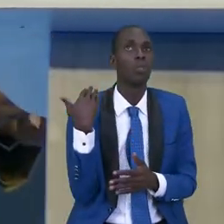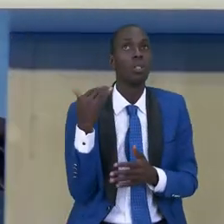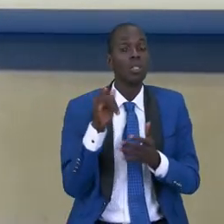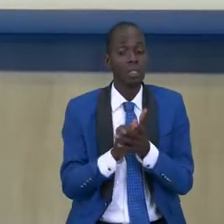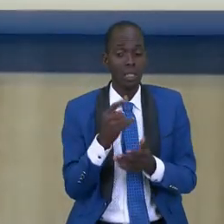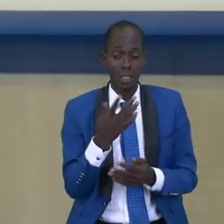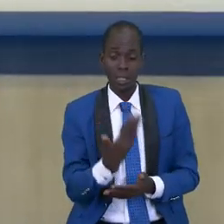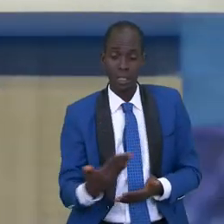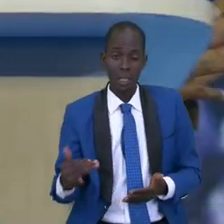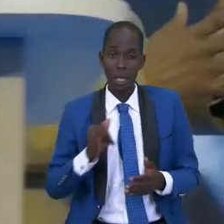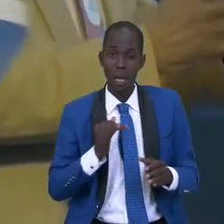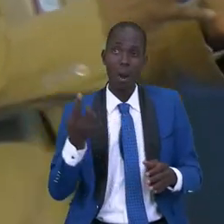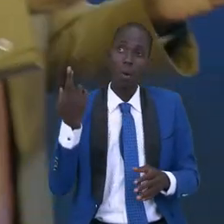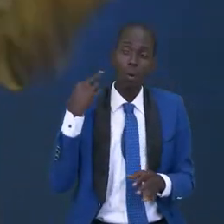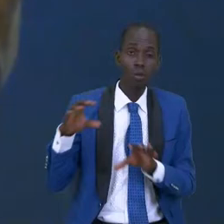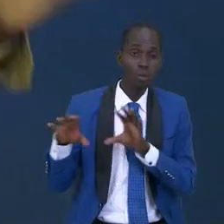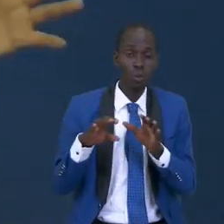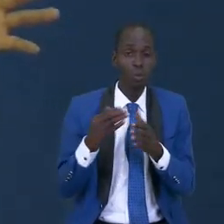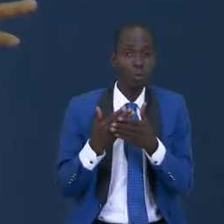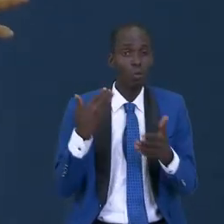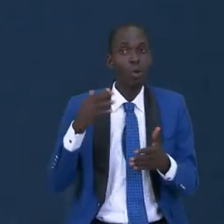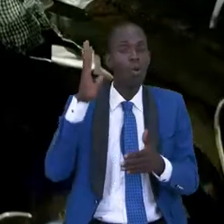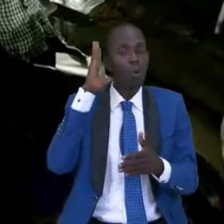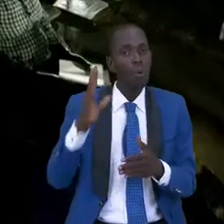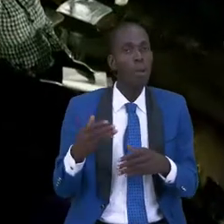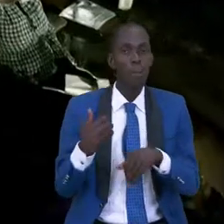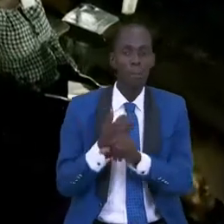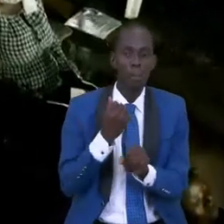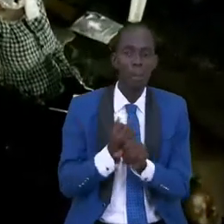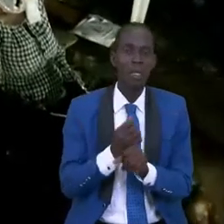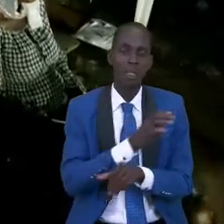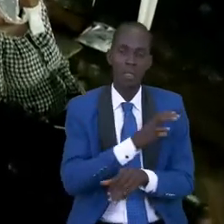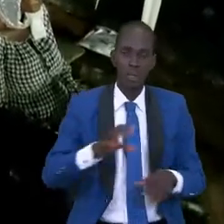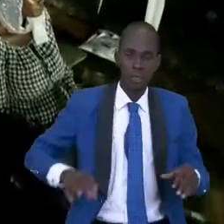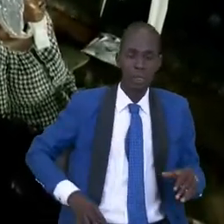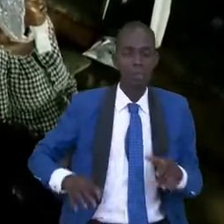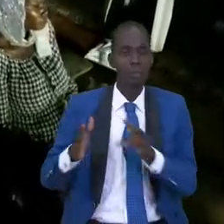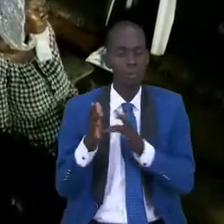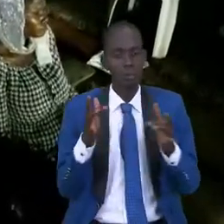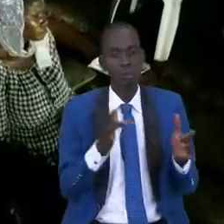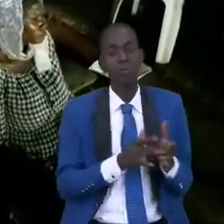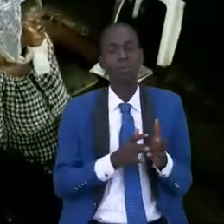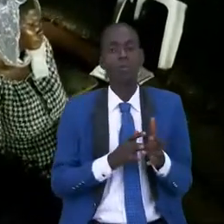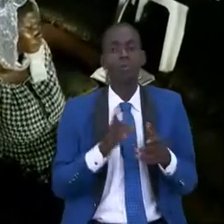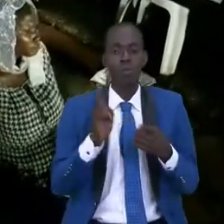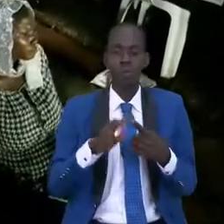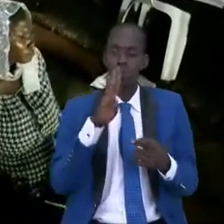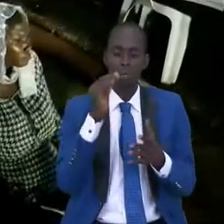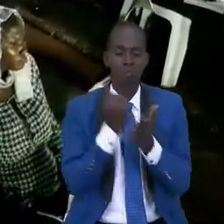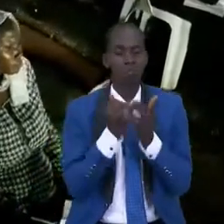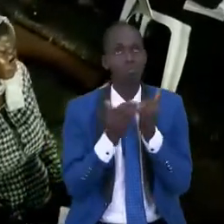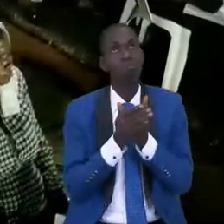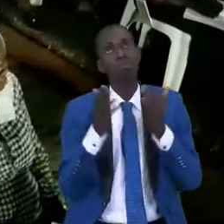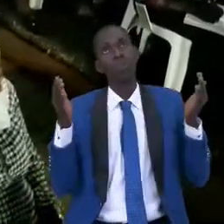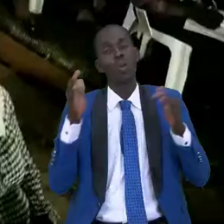was doing will cause Christ, the only begotten Son of God, to be crucified on